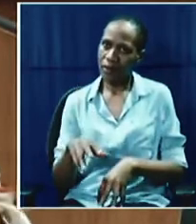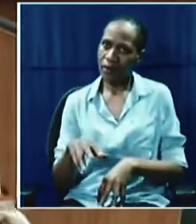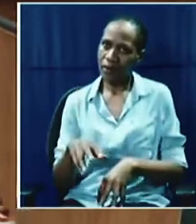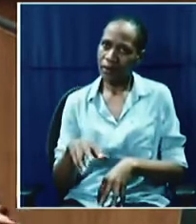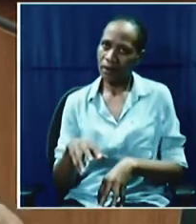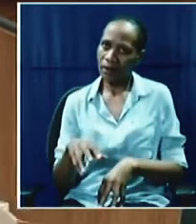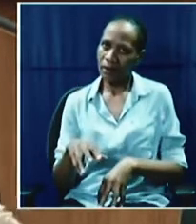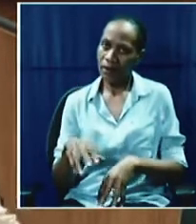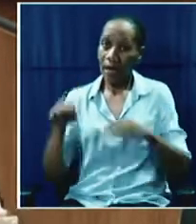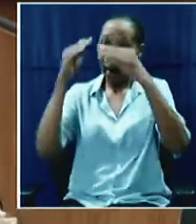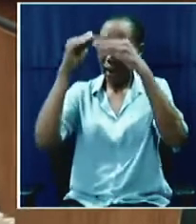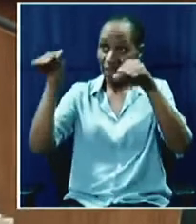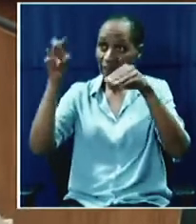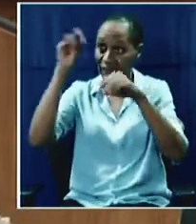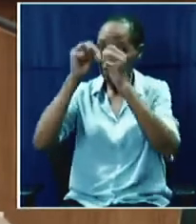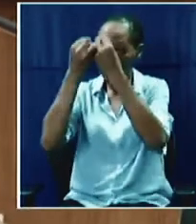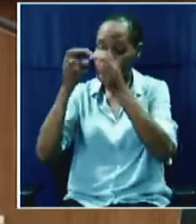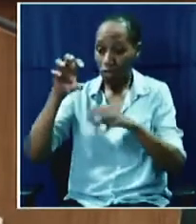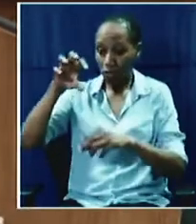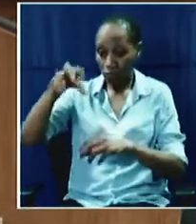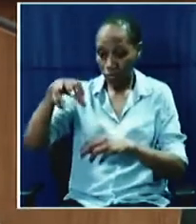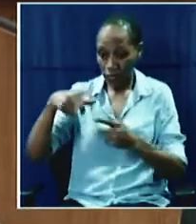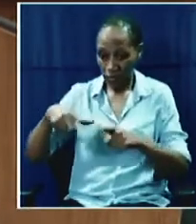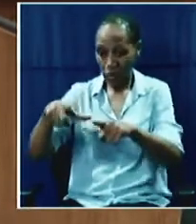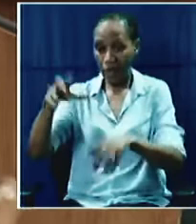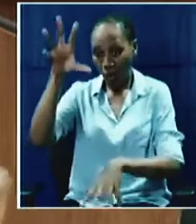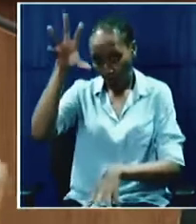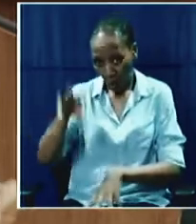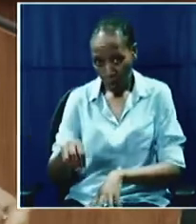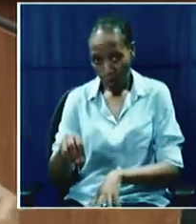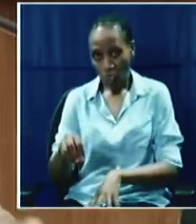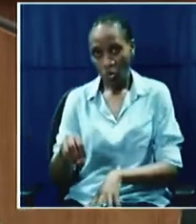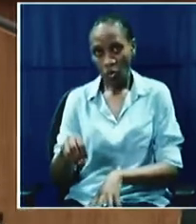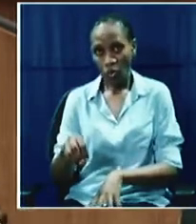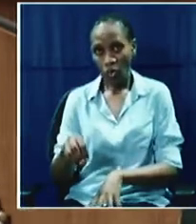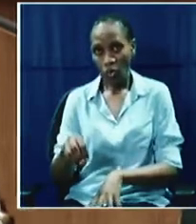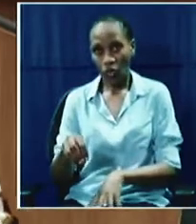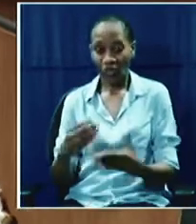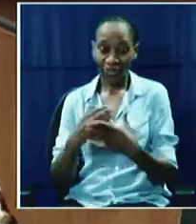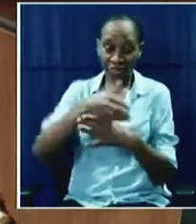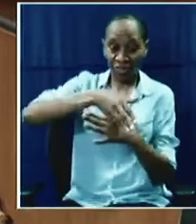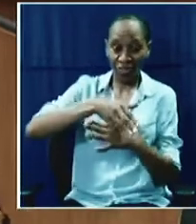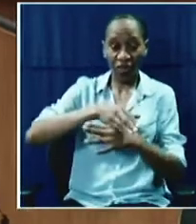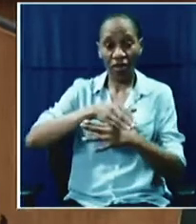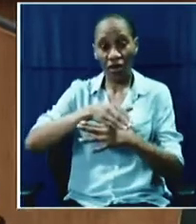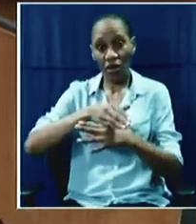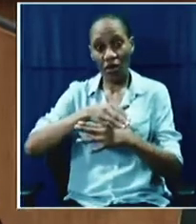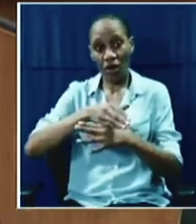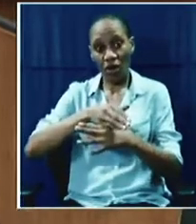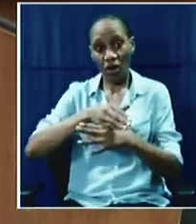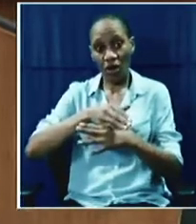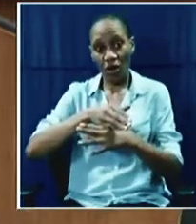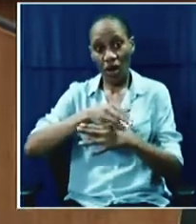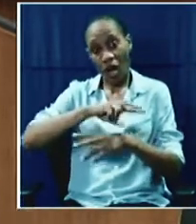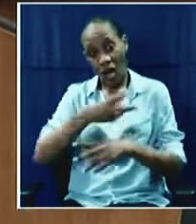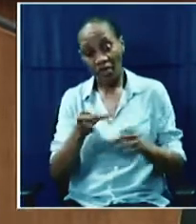within each sphere to not assume any power or function except those conferred